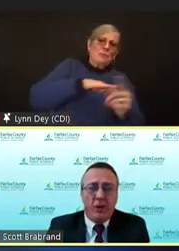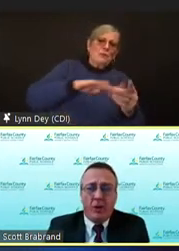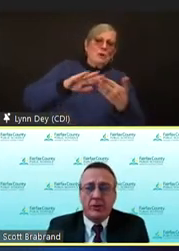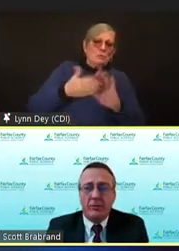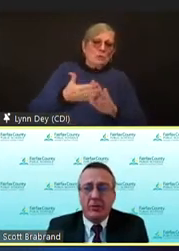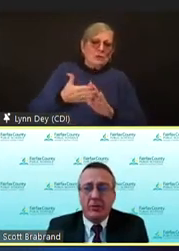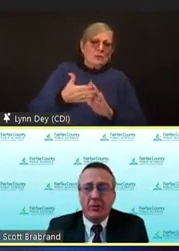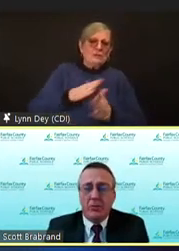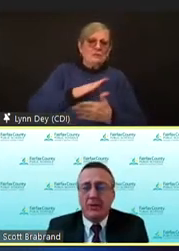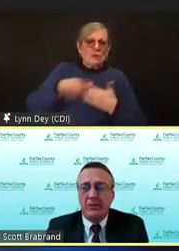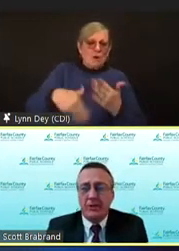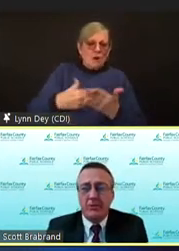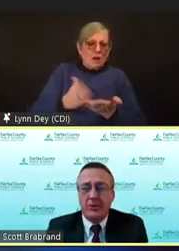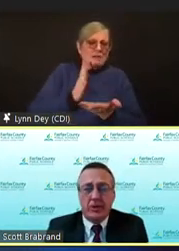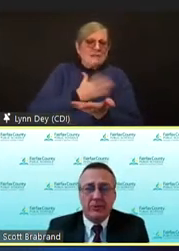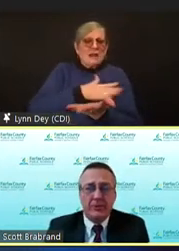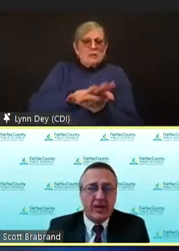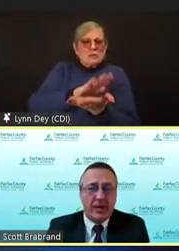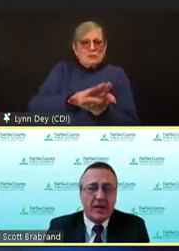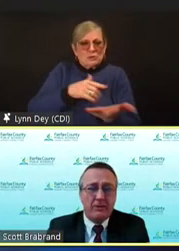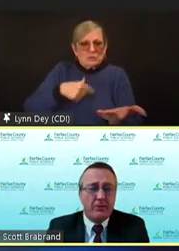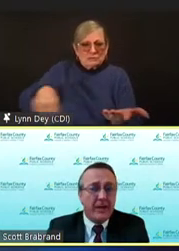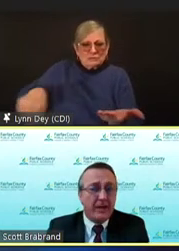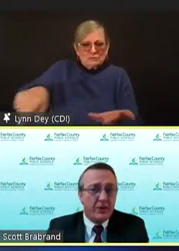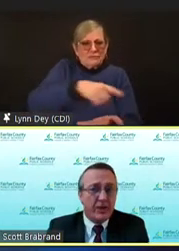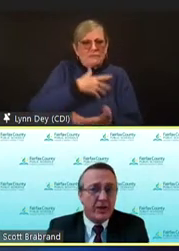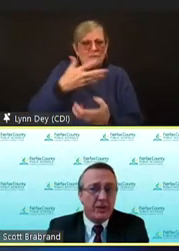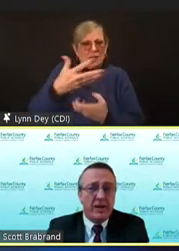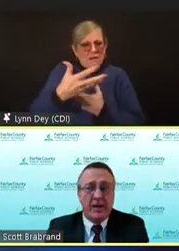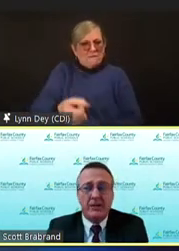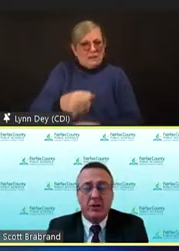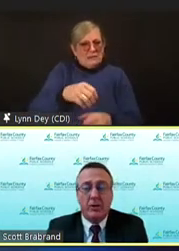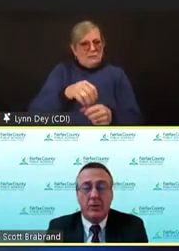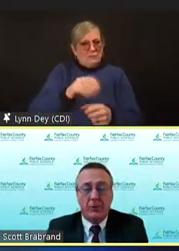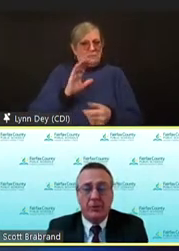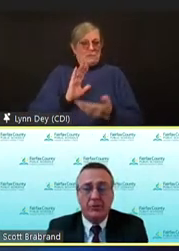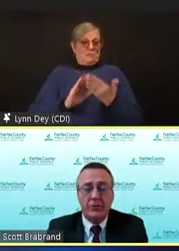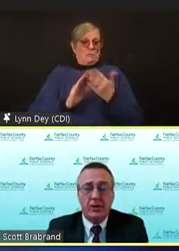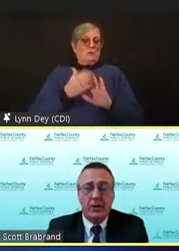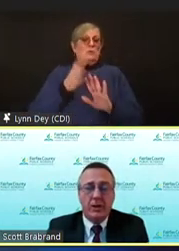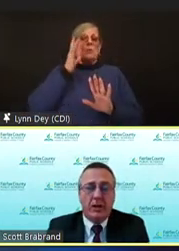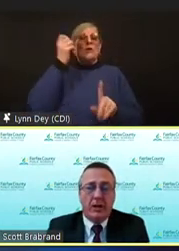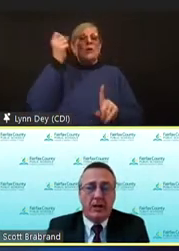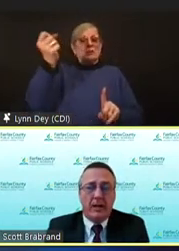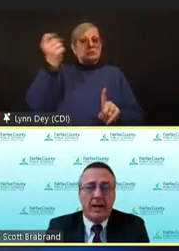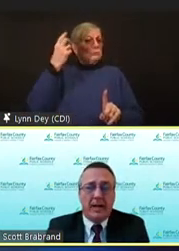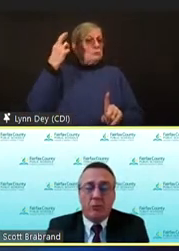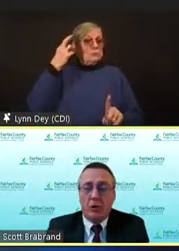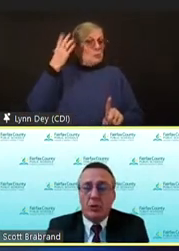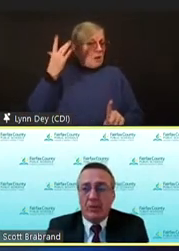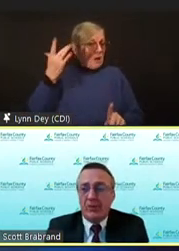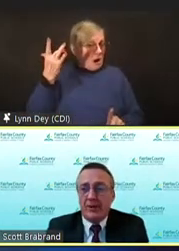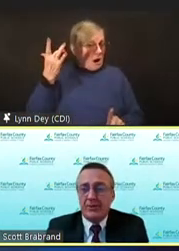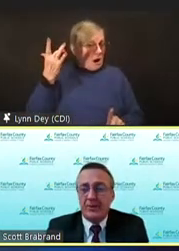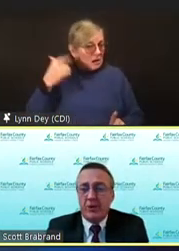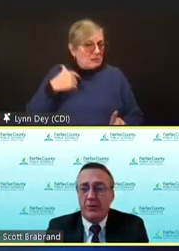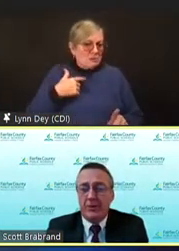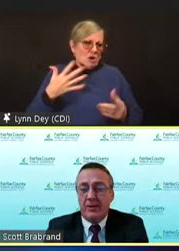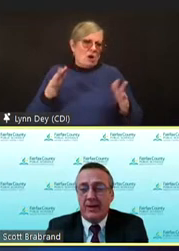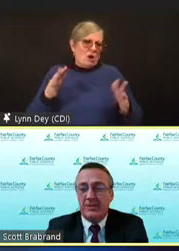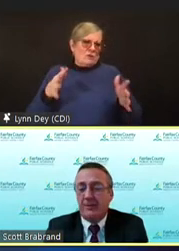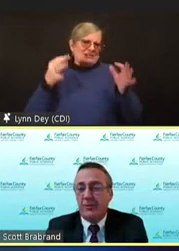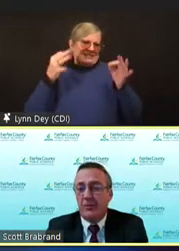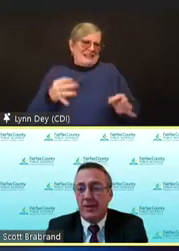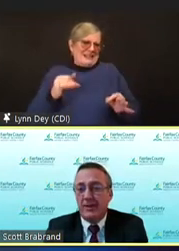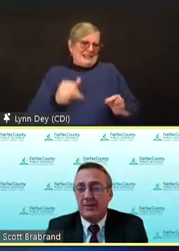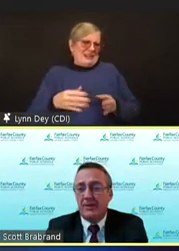that our community will continue to understand the rationale behind our approach and work with us over the